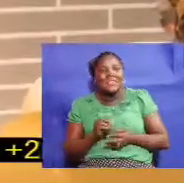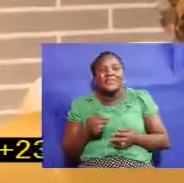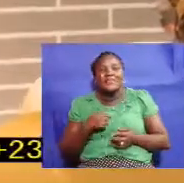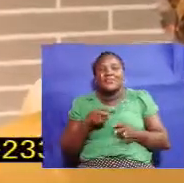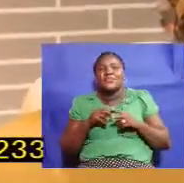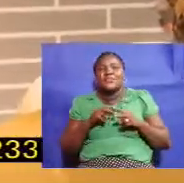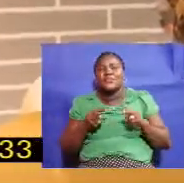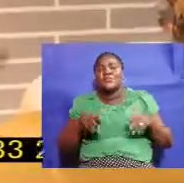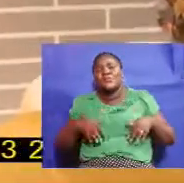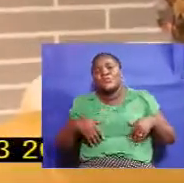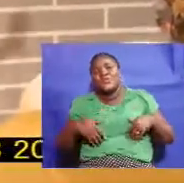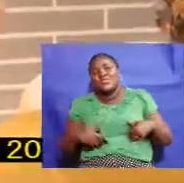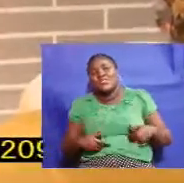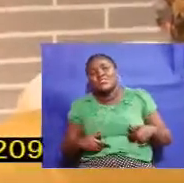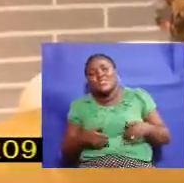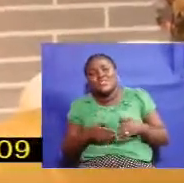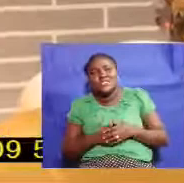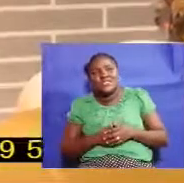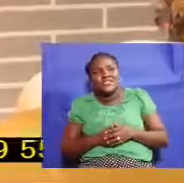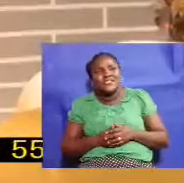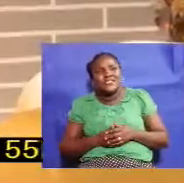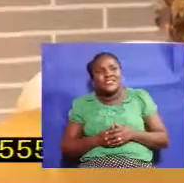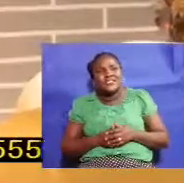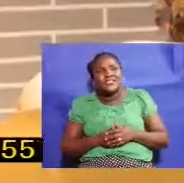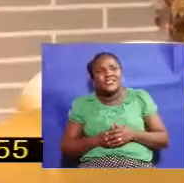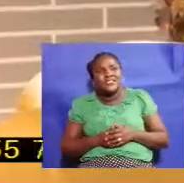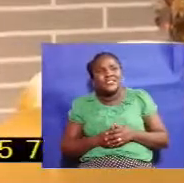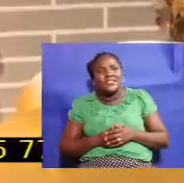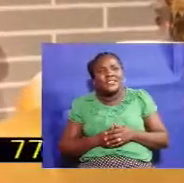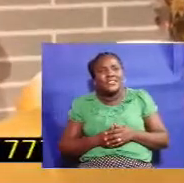Hey. Oh, everlasting Father.